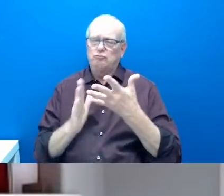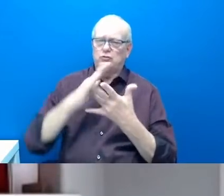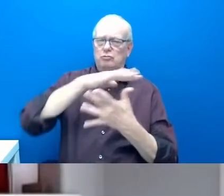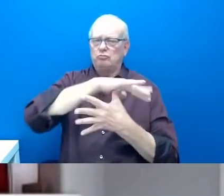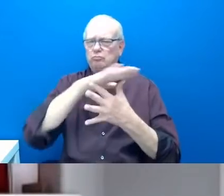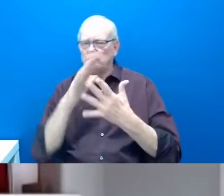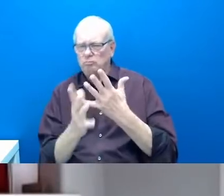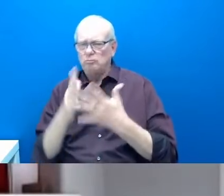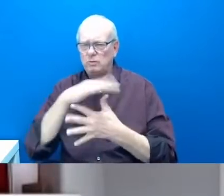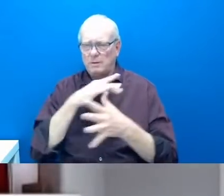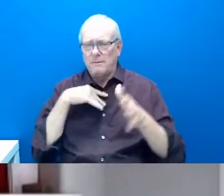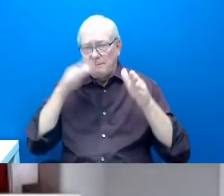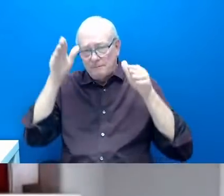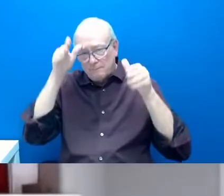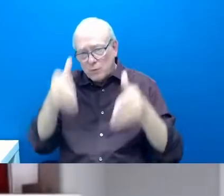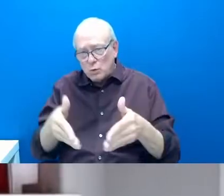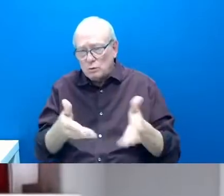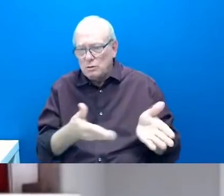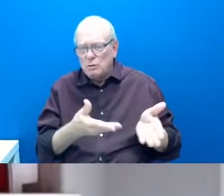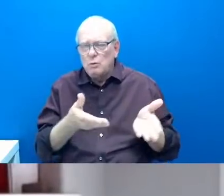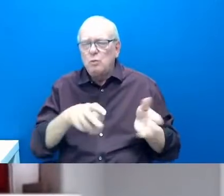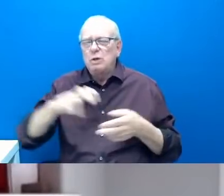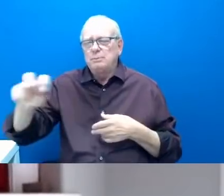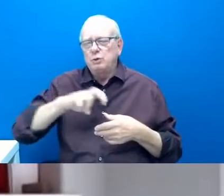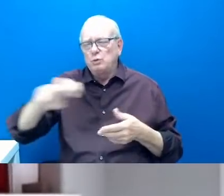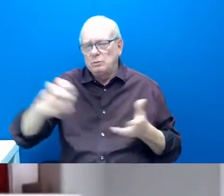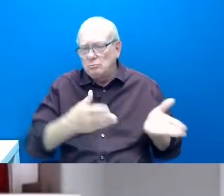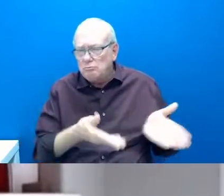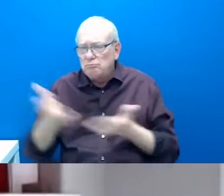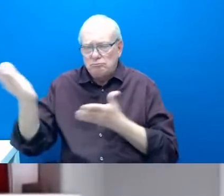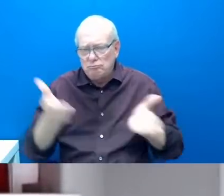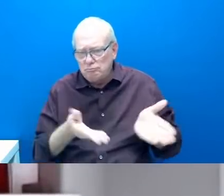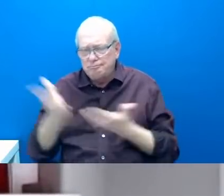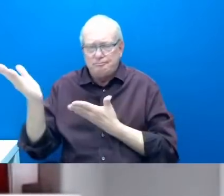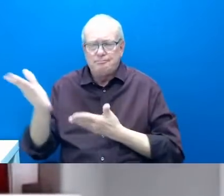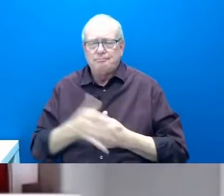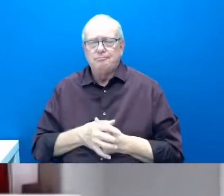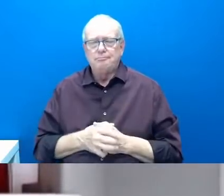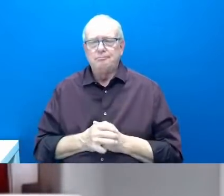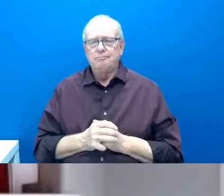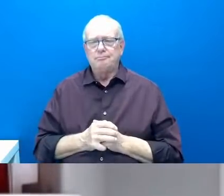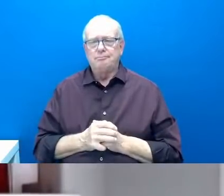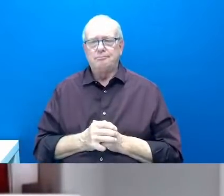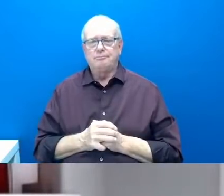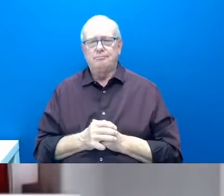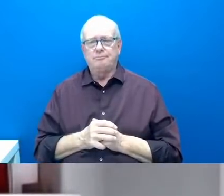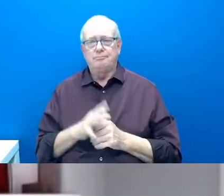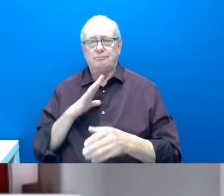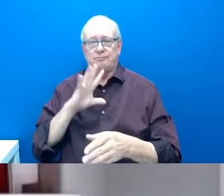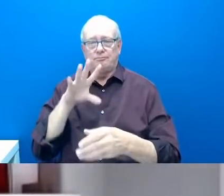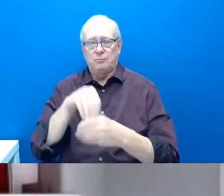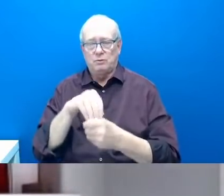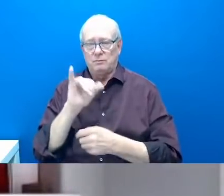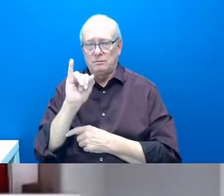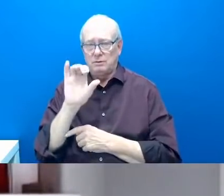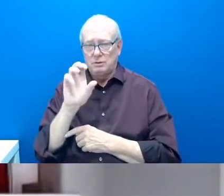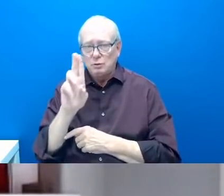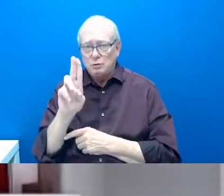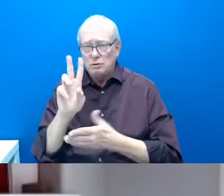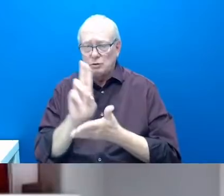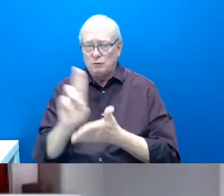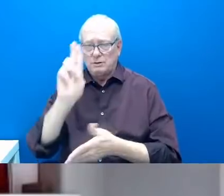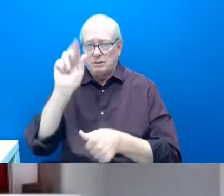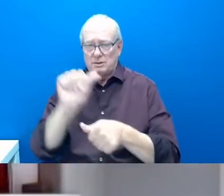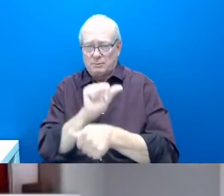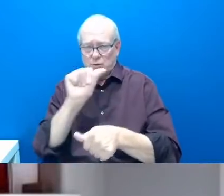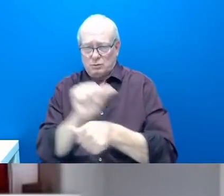well. So I'll go into transport. So I do critical care at the University of Alberta Hospital ICU, and I work for STARS or ambulance, and